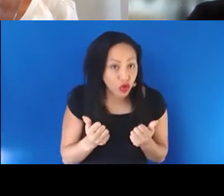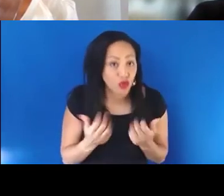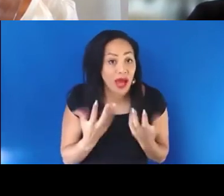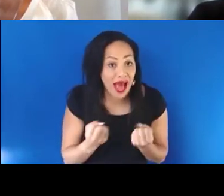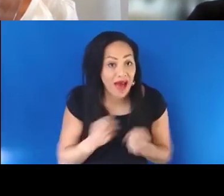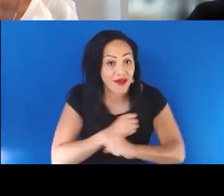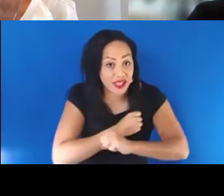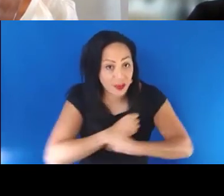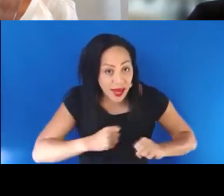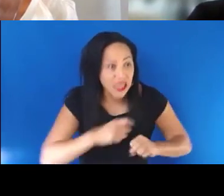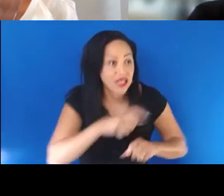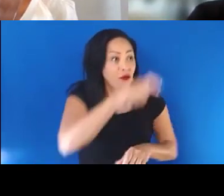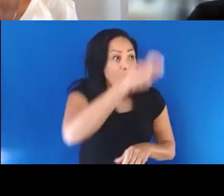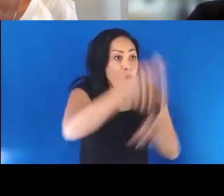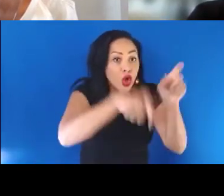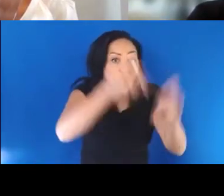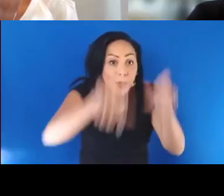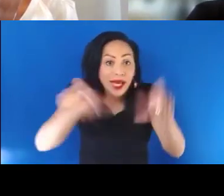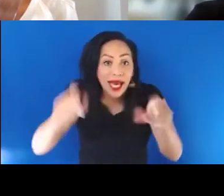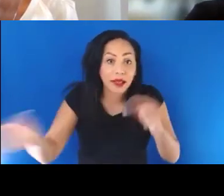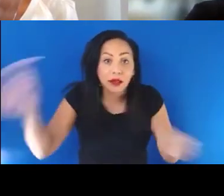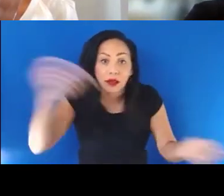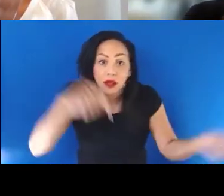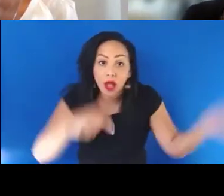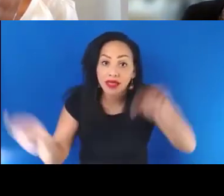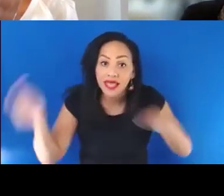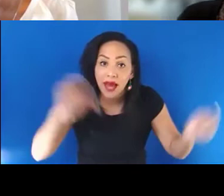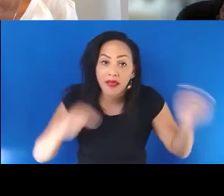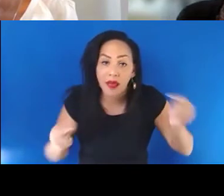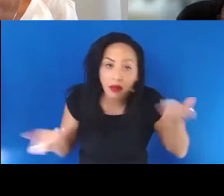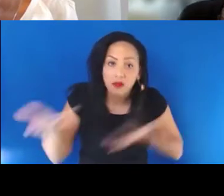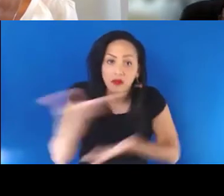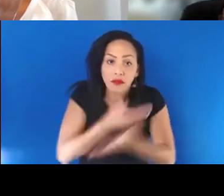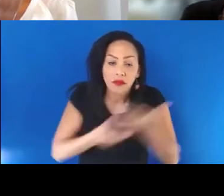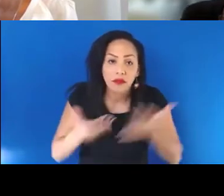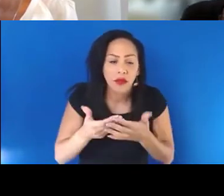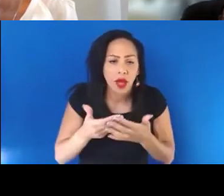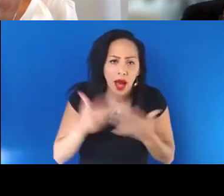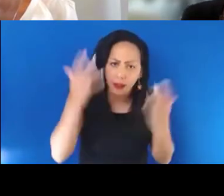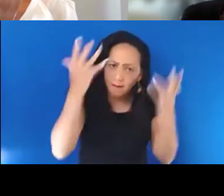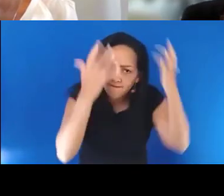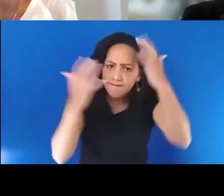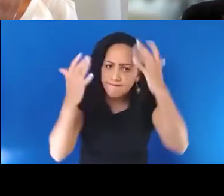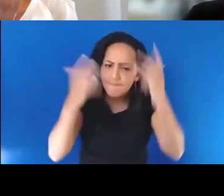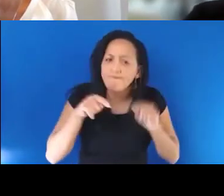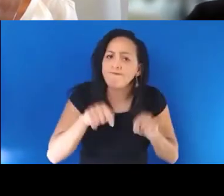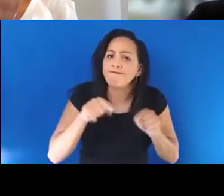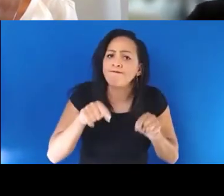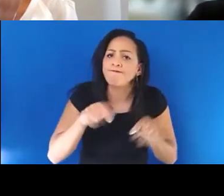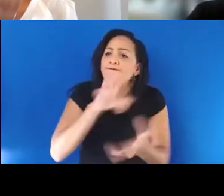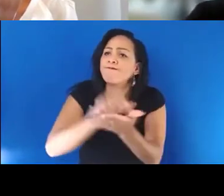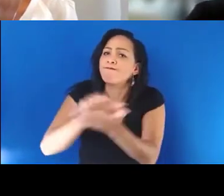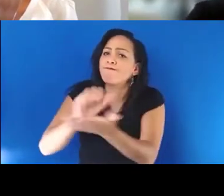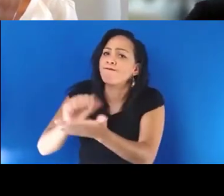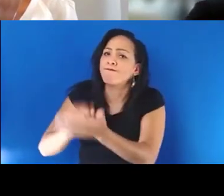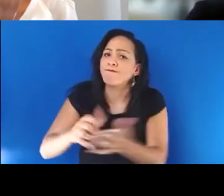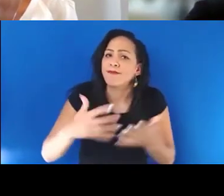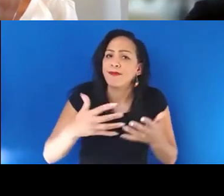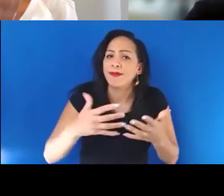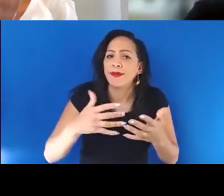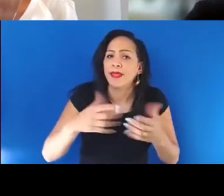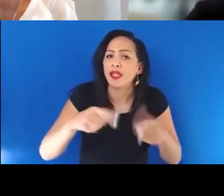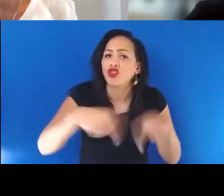are building that shared understanding of the challenges, because that's the first step towards working on solutions, and really keen to